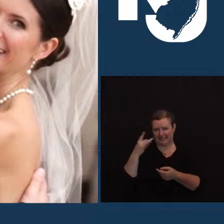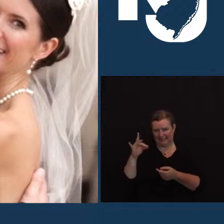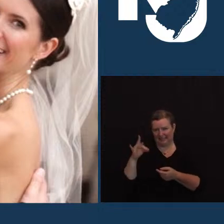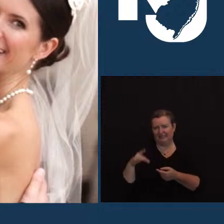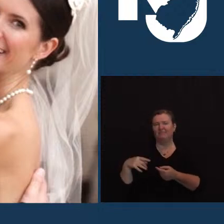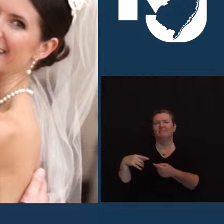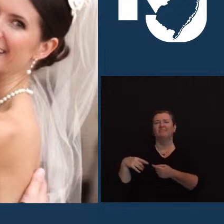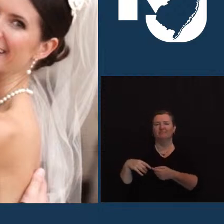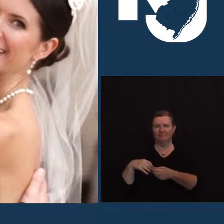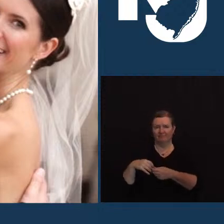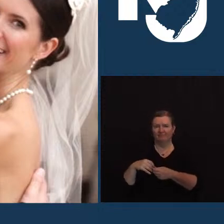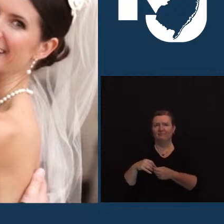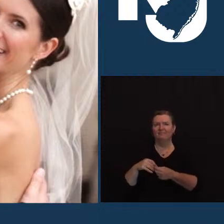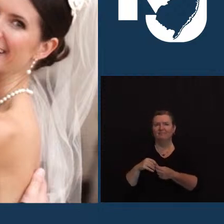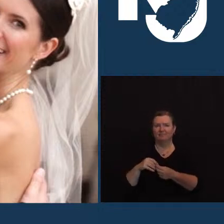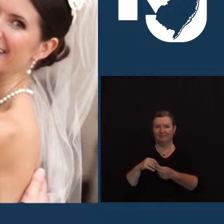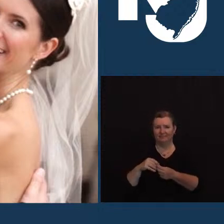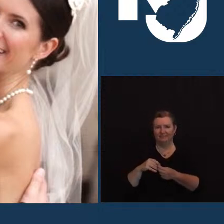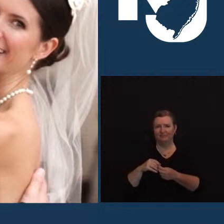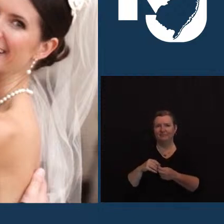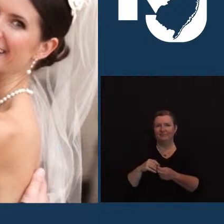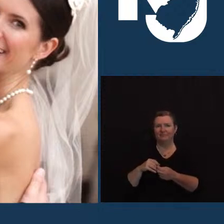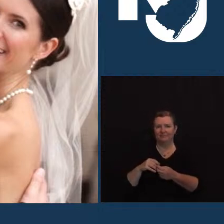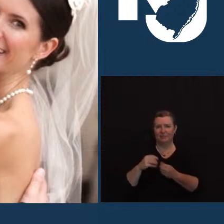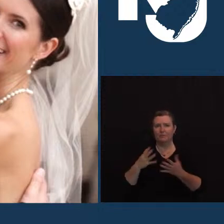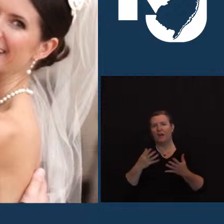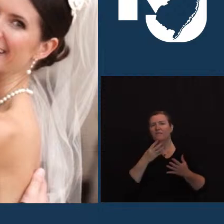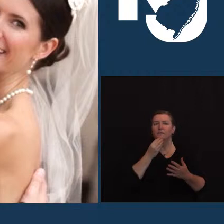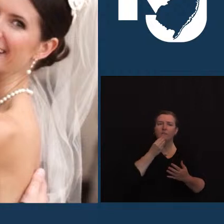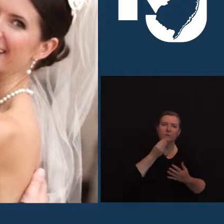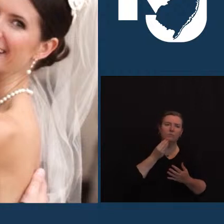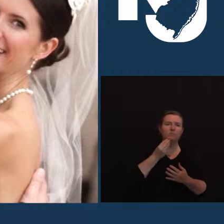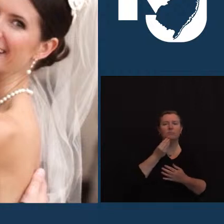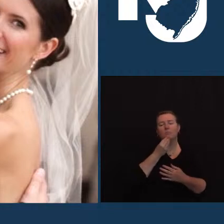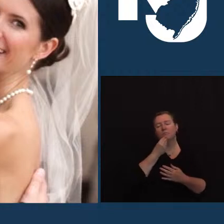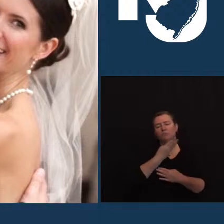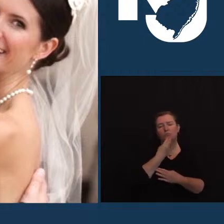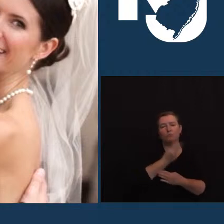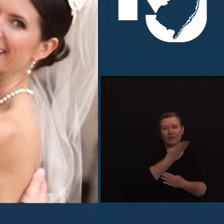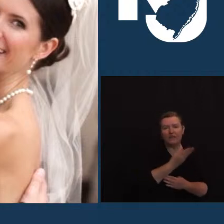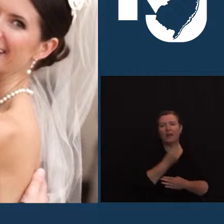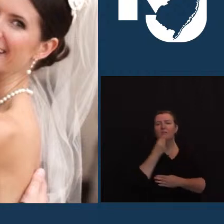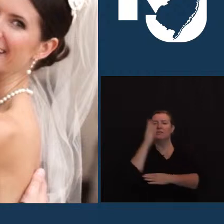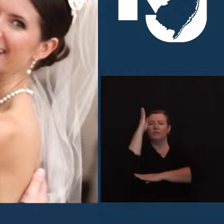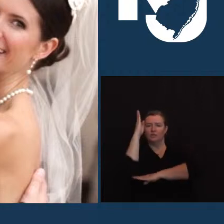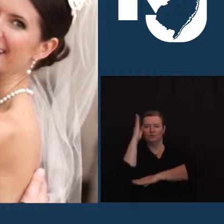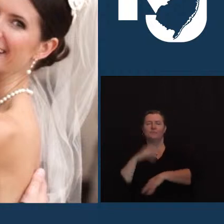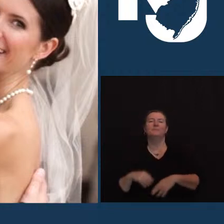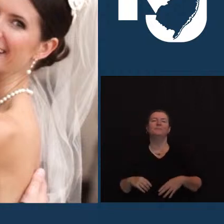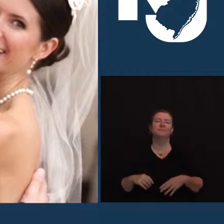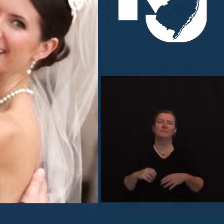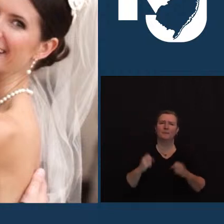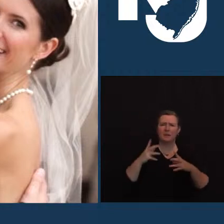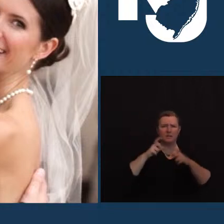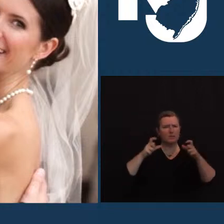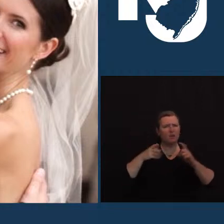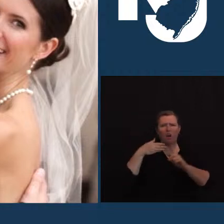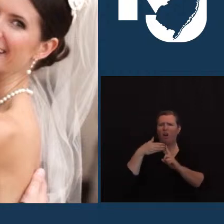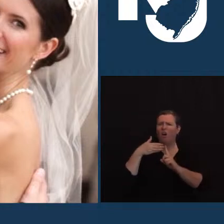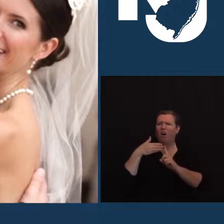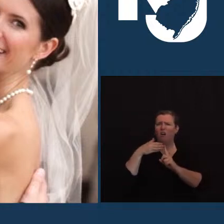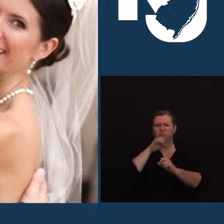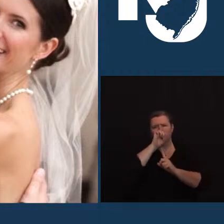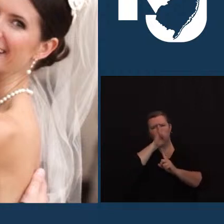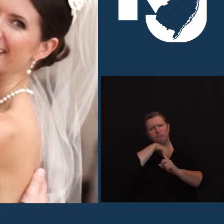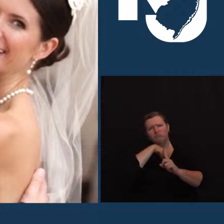2018. And they don't just provide breakfast and lunch to a base of loyal regulars and others who come in, which they do, but they've also